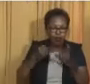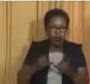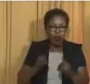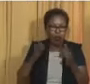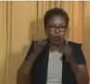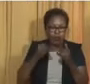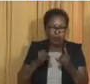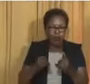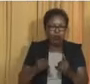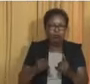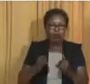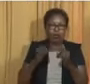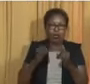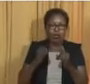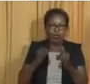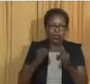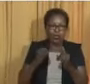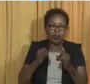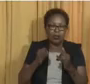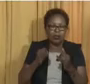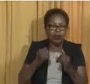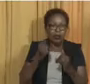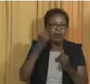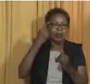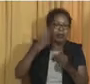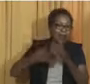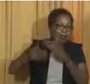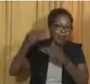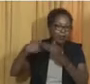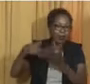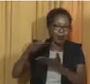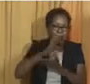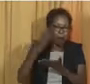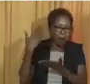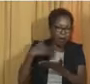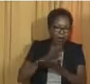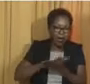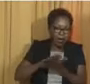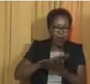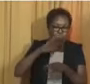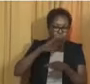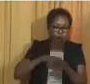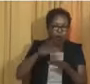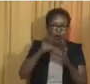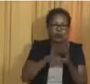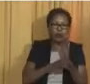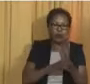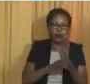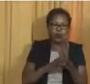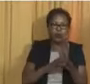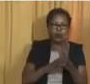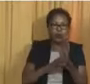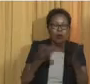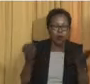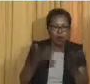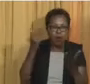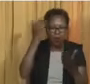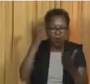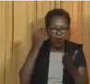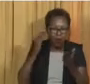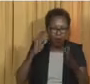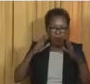of the complete account of the historical background to the constitutional provision being interpreted. Where a court embraces an